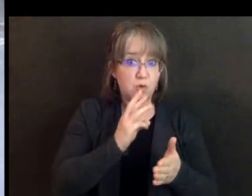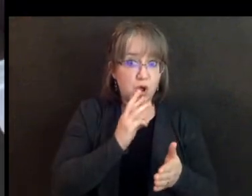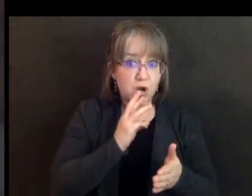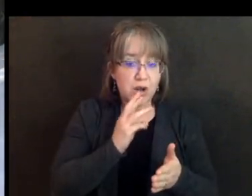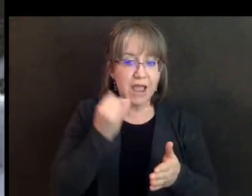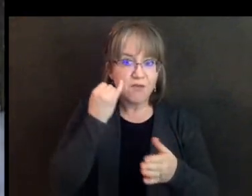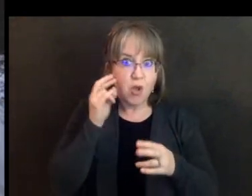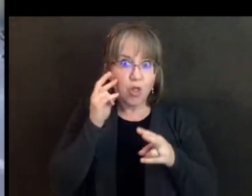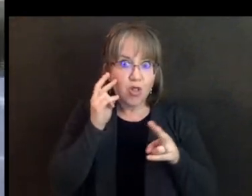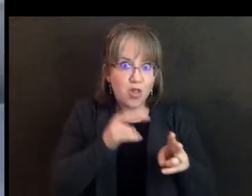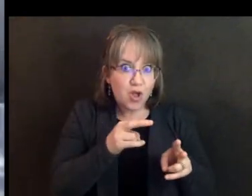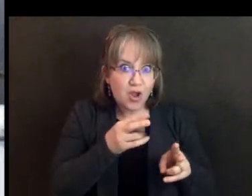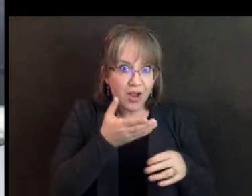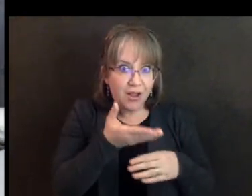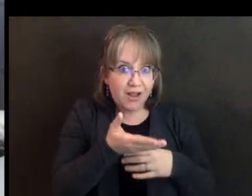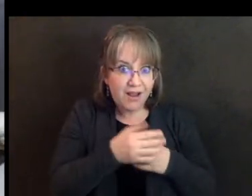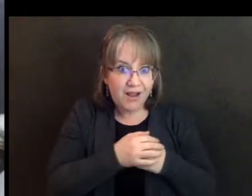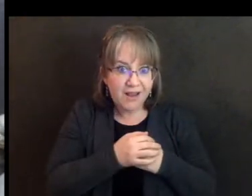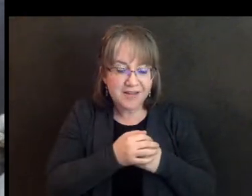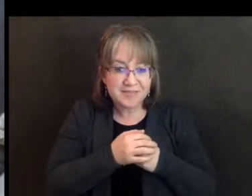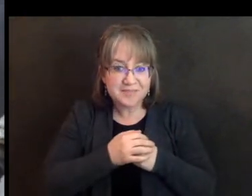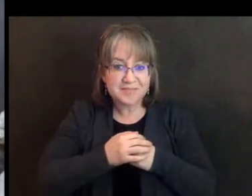way,